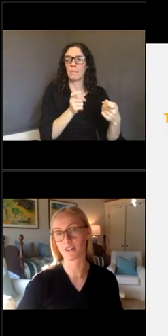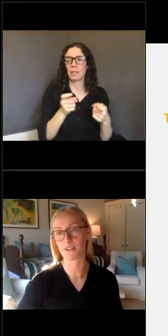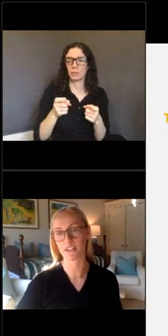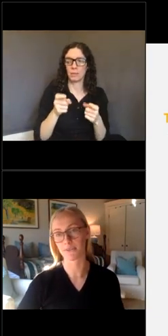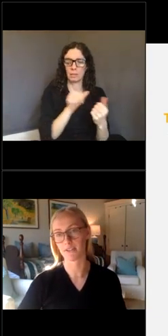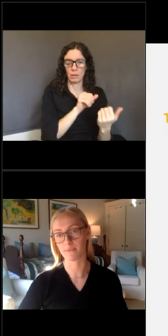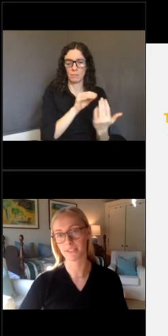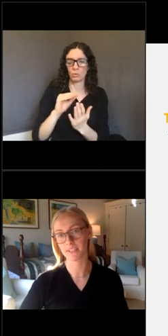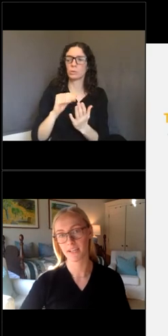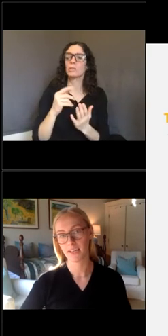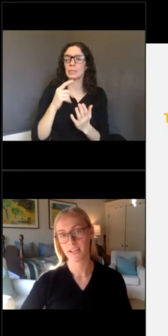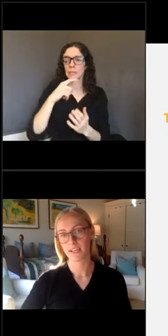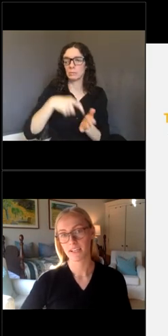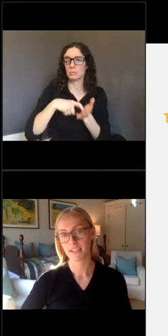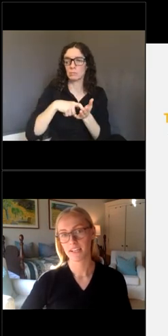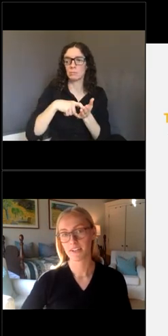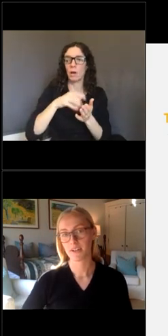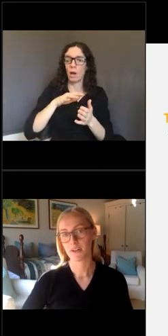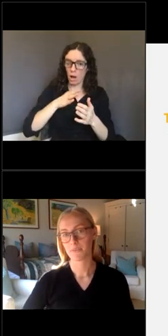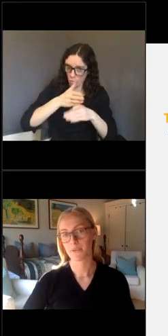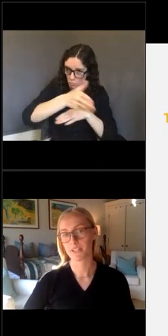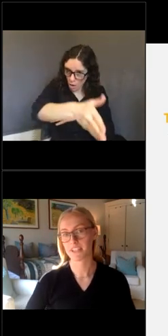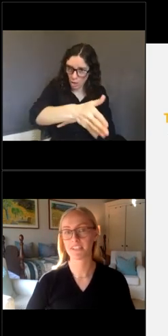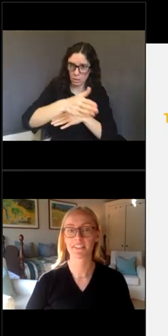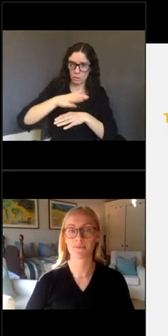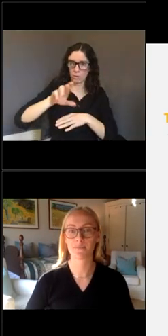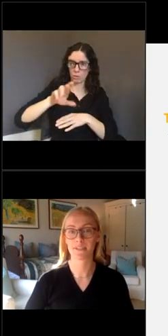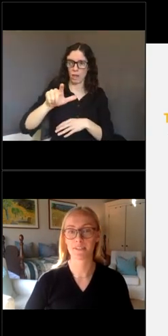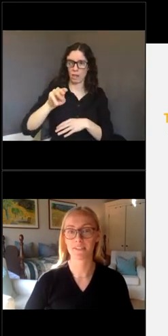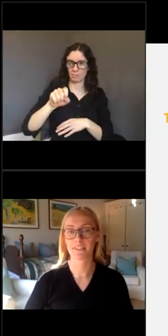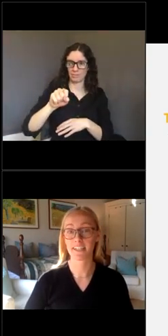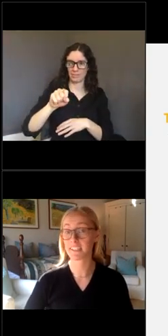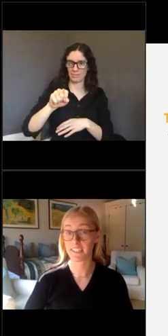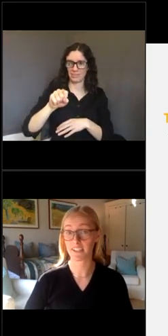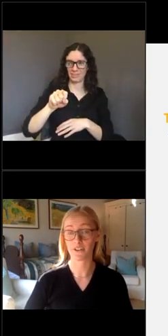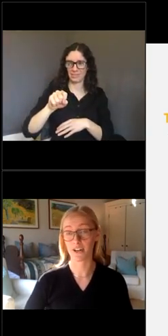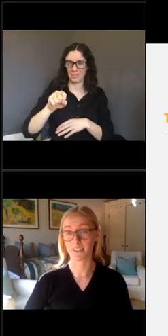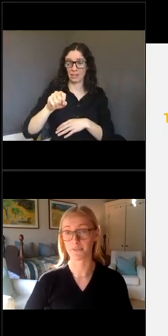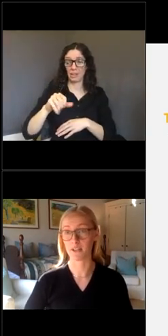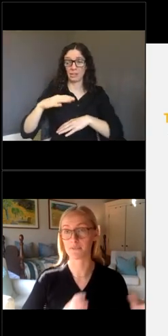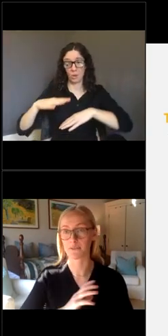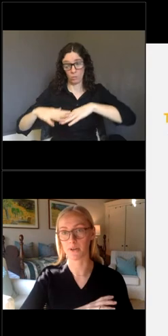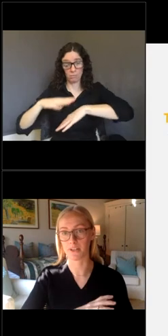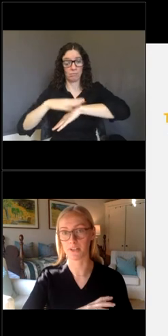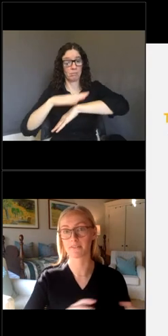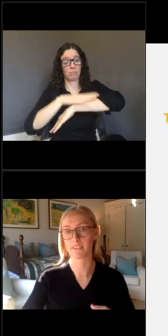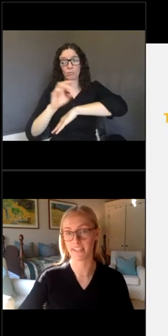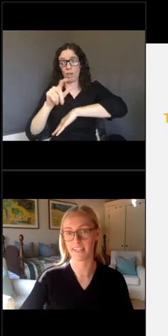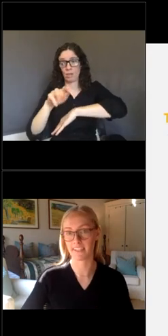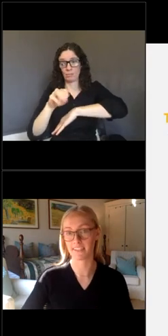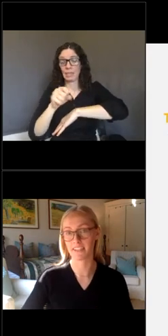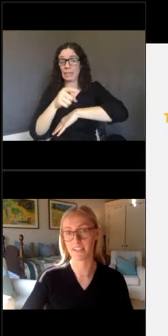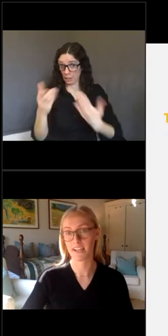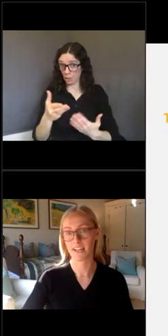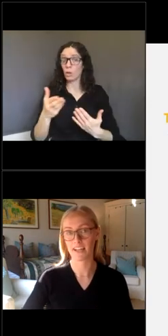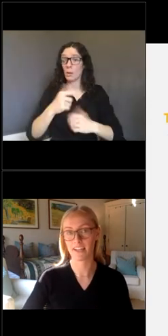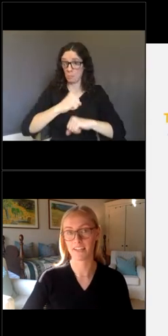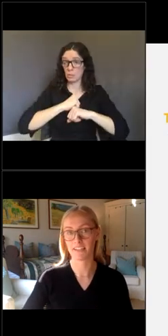needed across realms. Here, protections have been designated across realms, water to